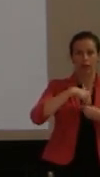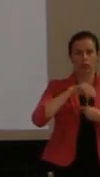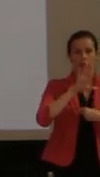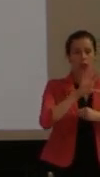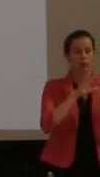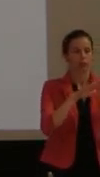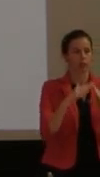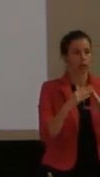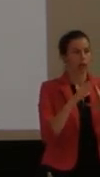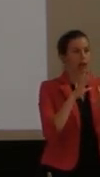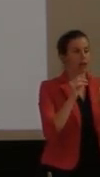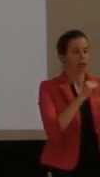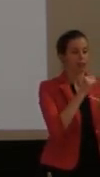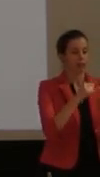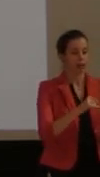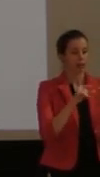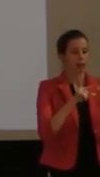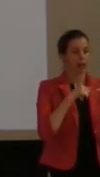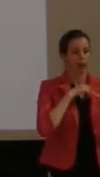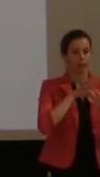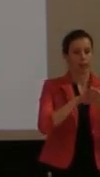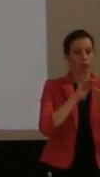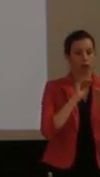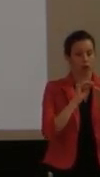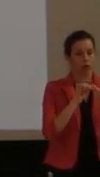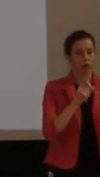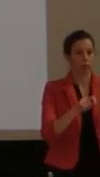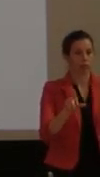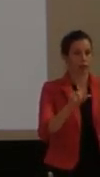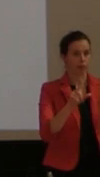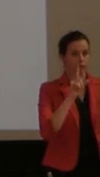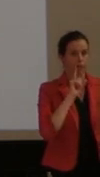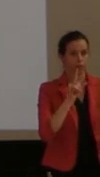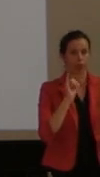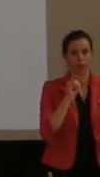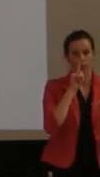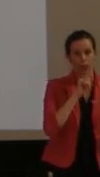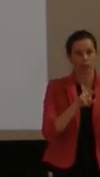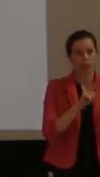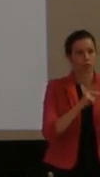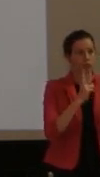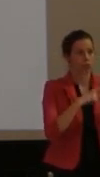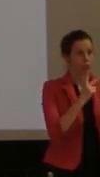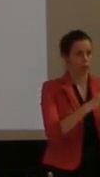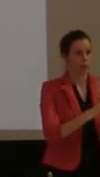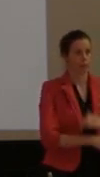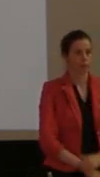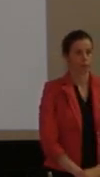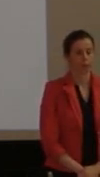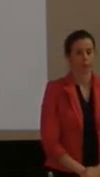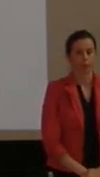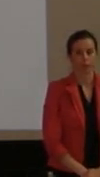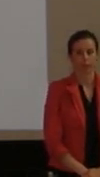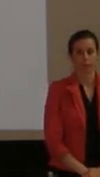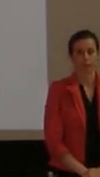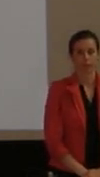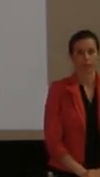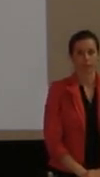we specifically have a learning platform for and about the All of Us Research Program.